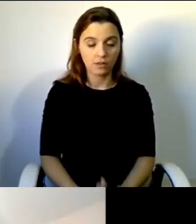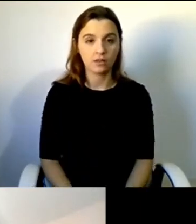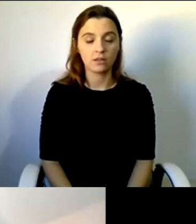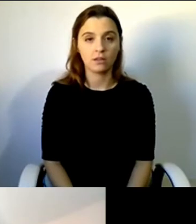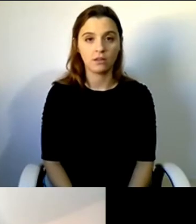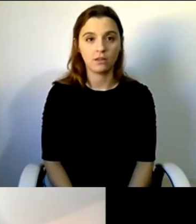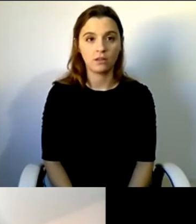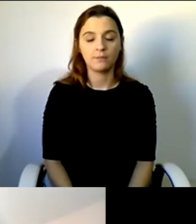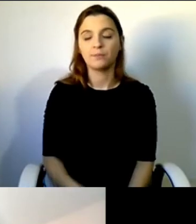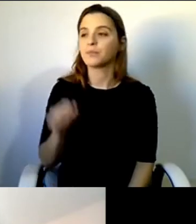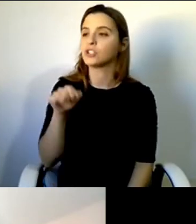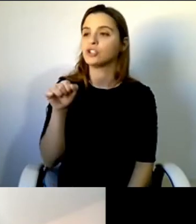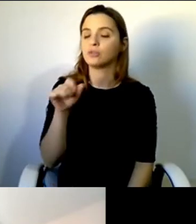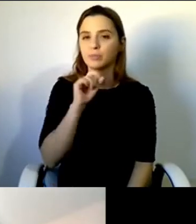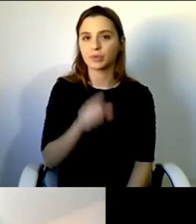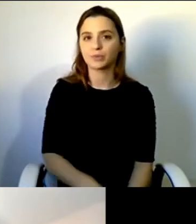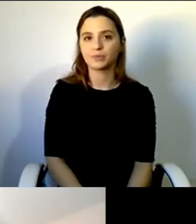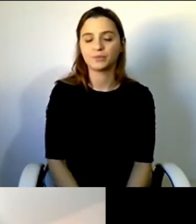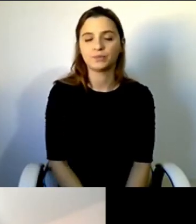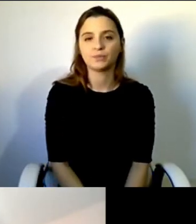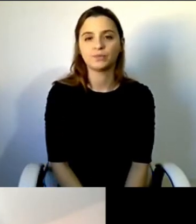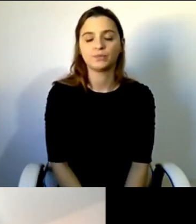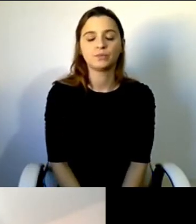CC, yes. Okay.